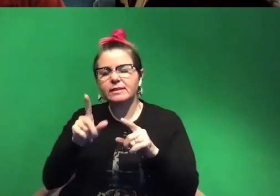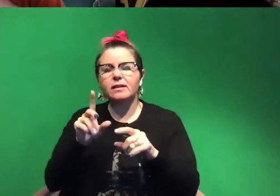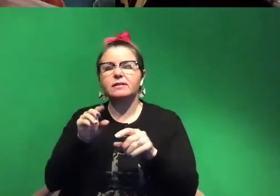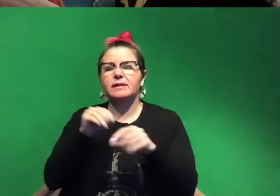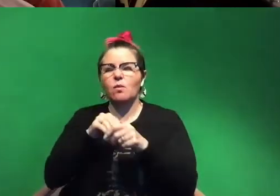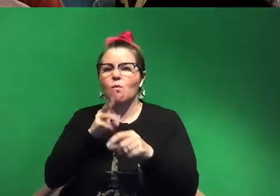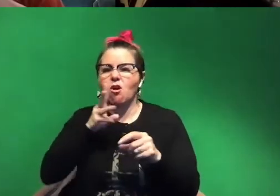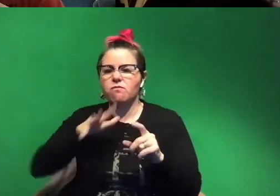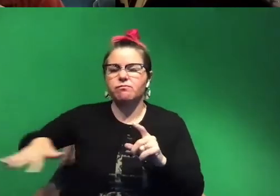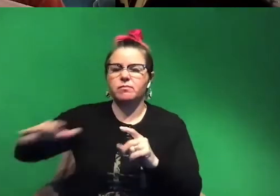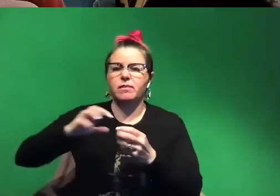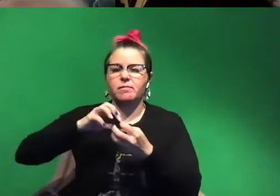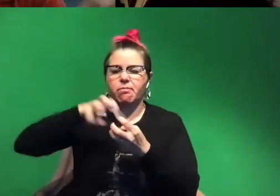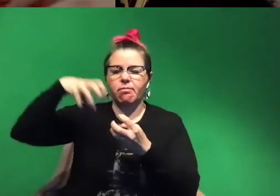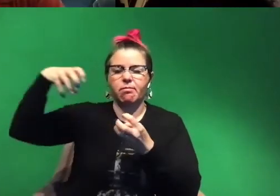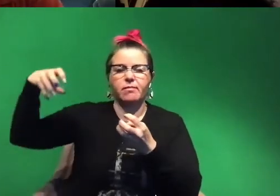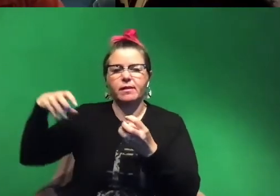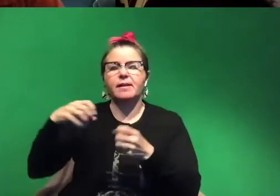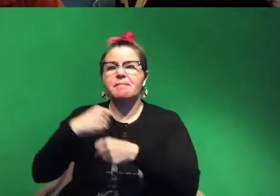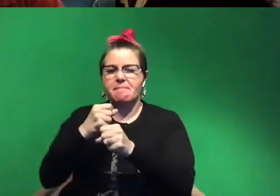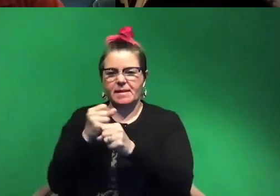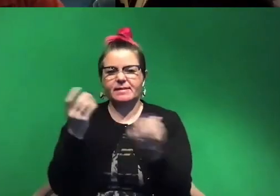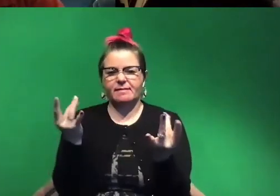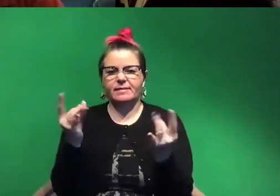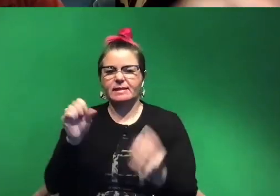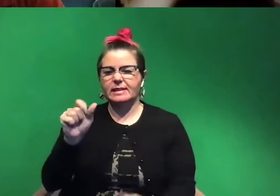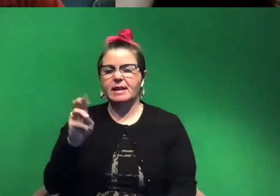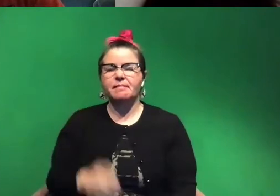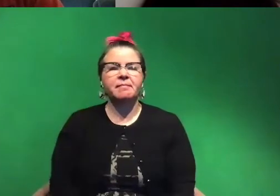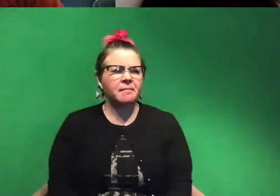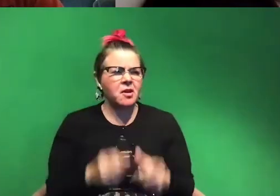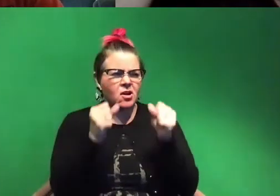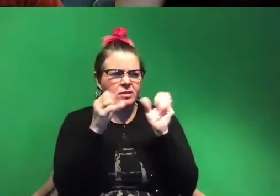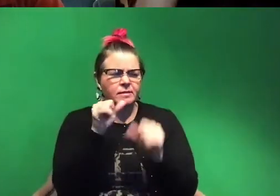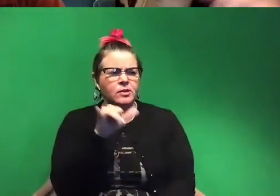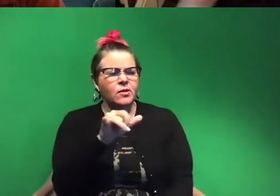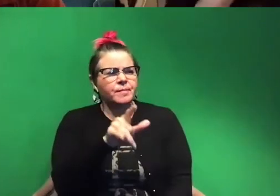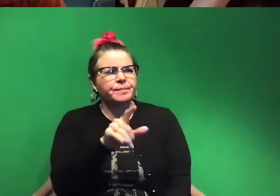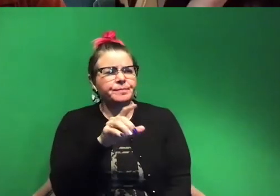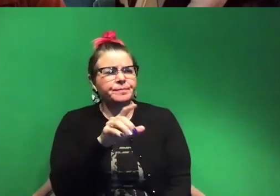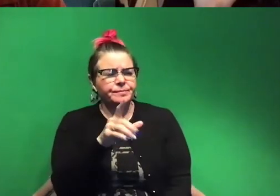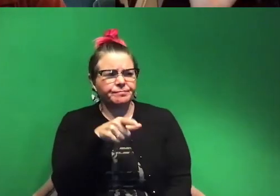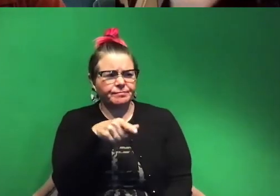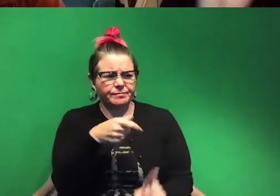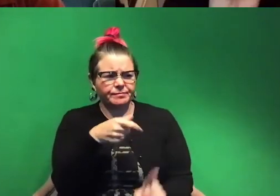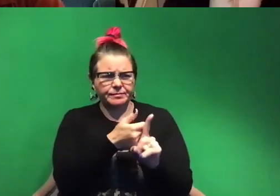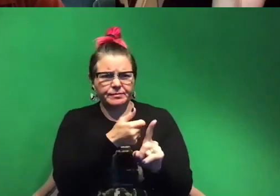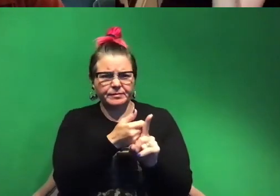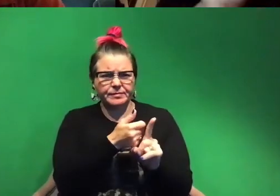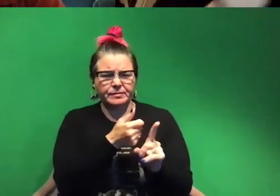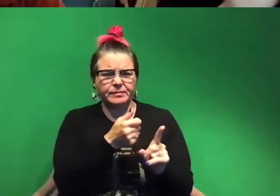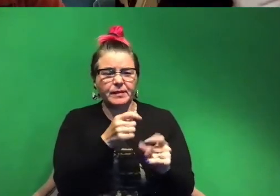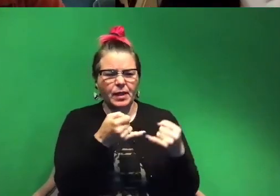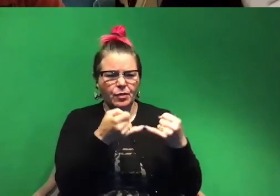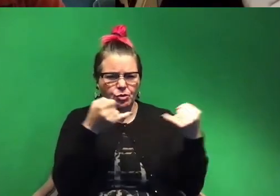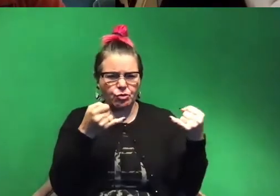them, mixes all together, and creates the slime. Awesome. So is the fact that the thread